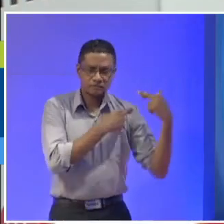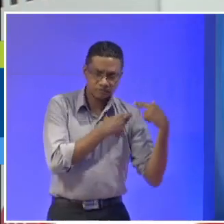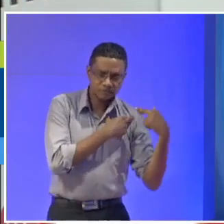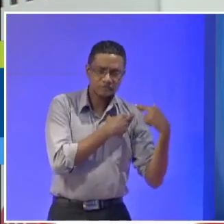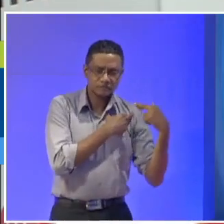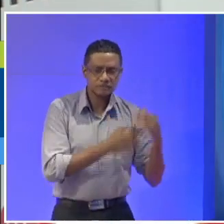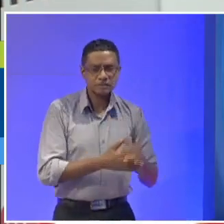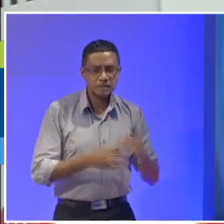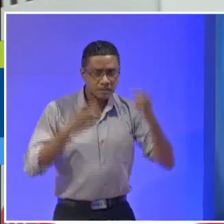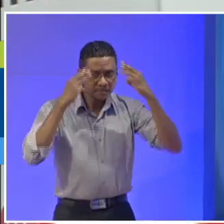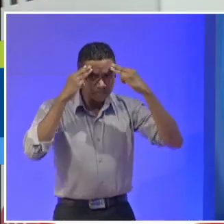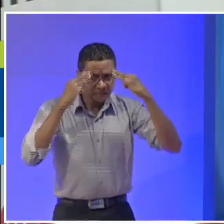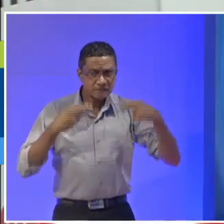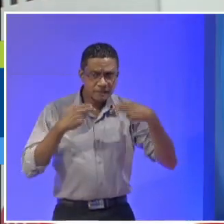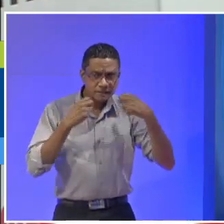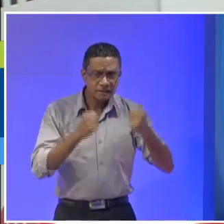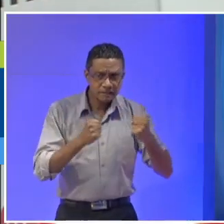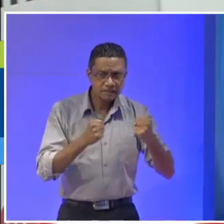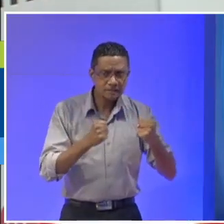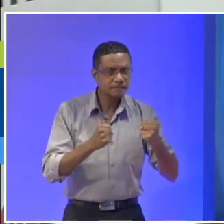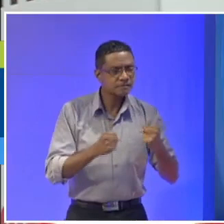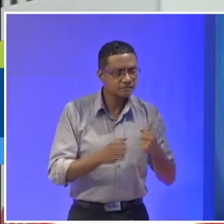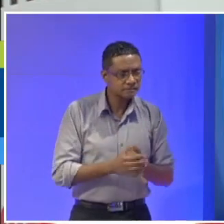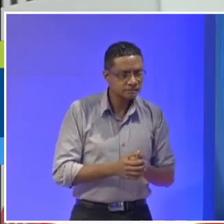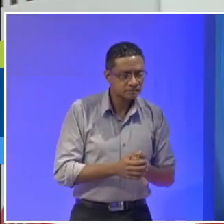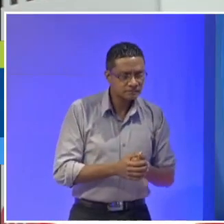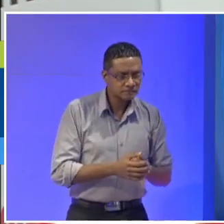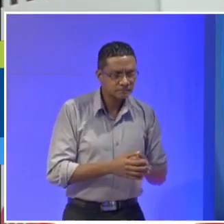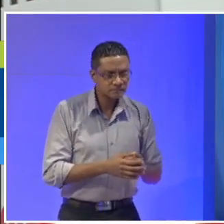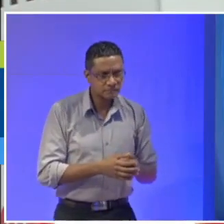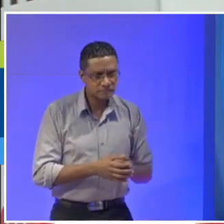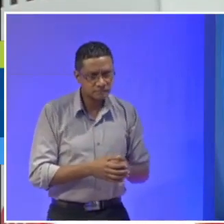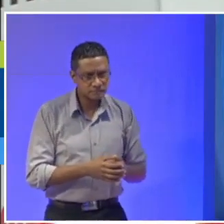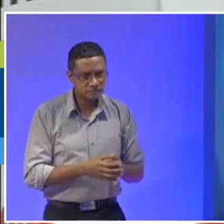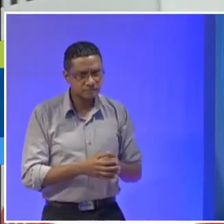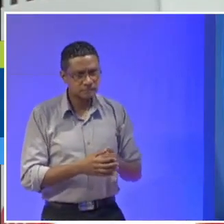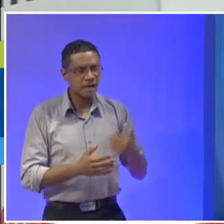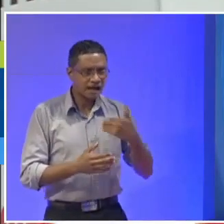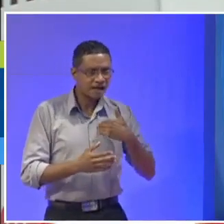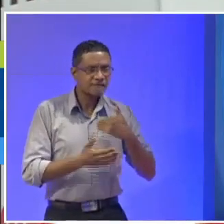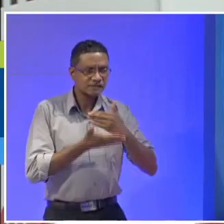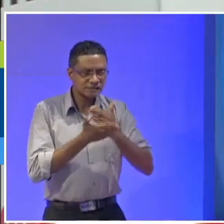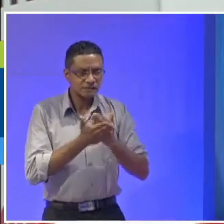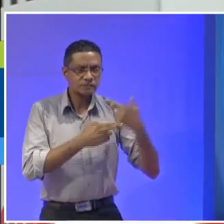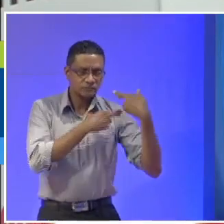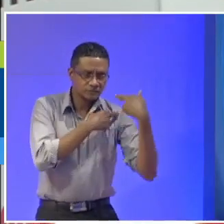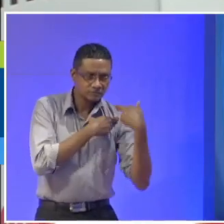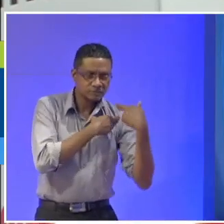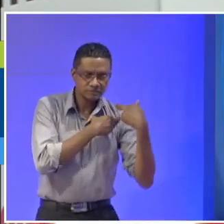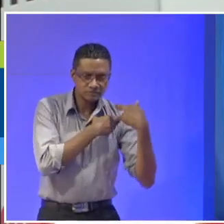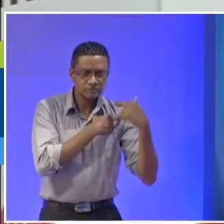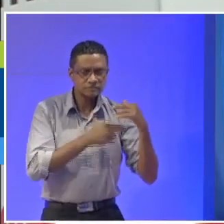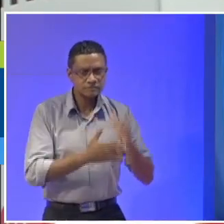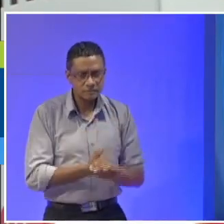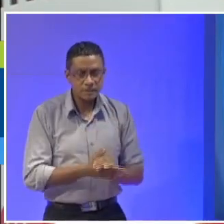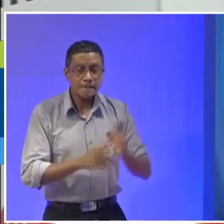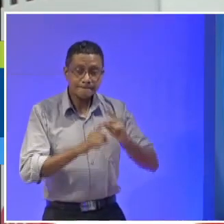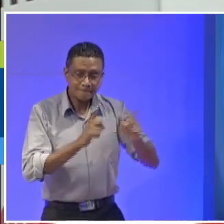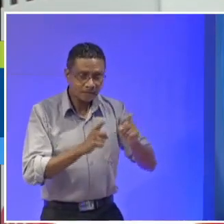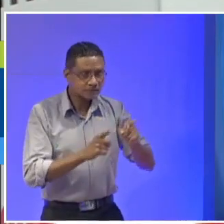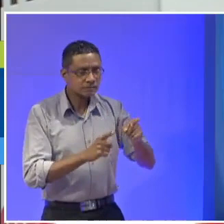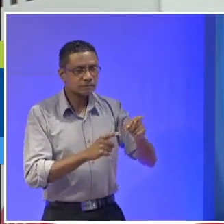always retains some overall or overarching responsibility, but for that particular issue, local government has been dealing